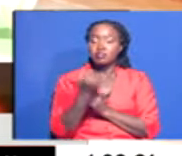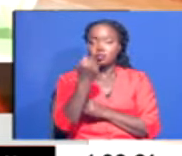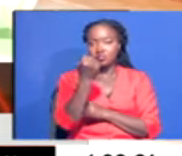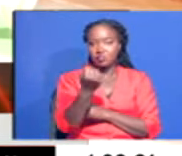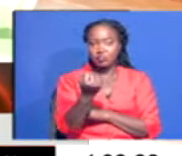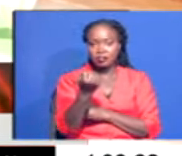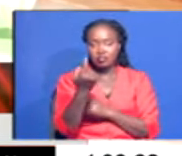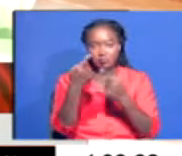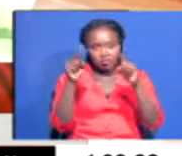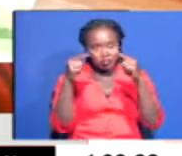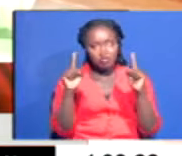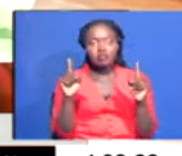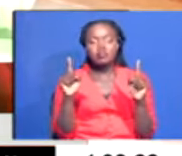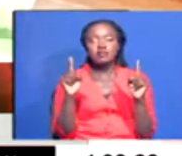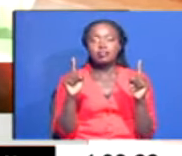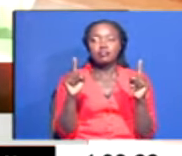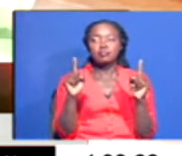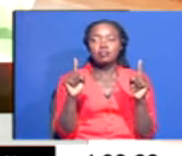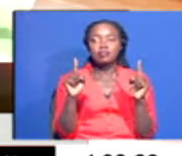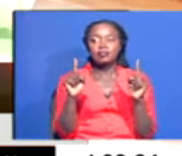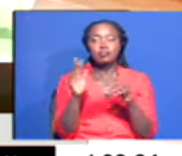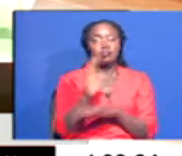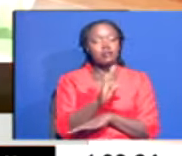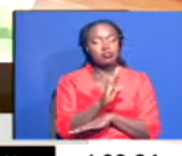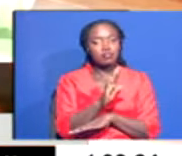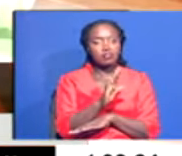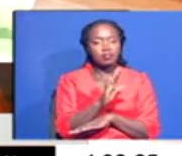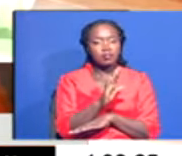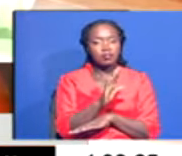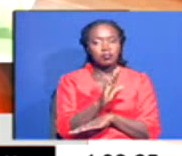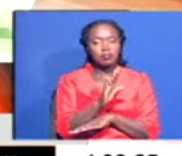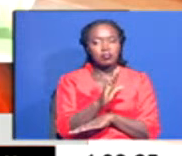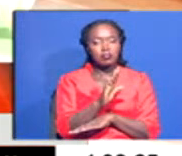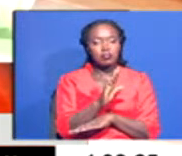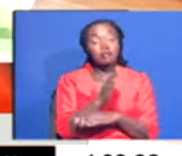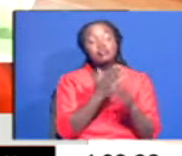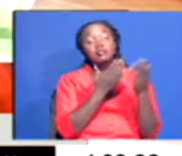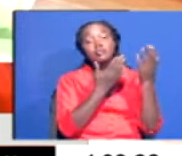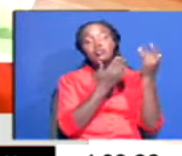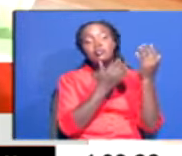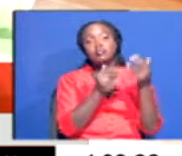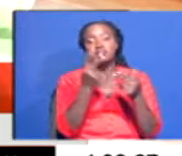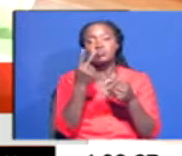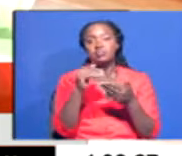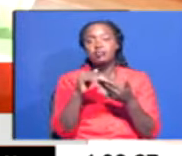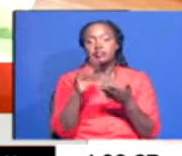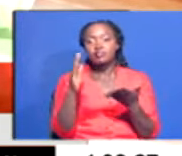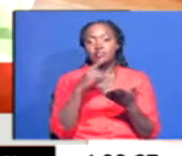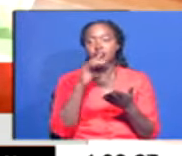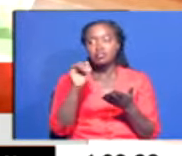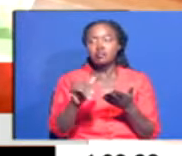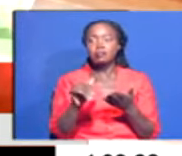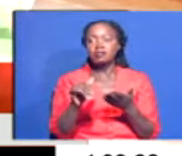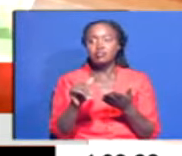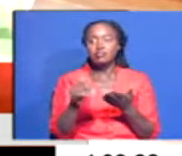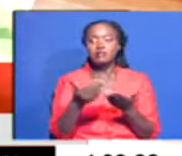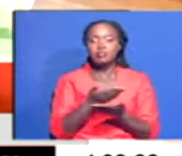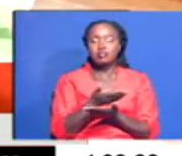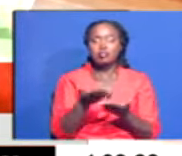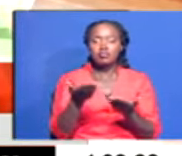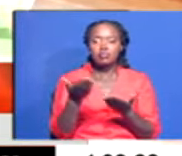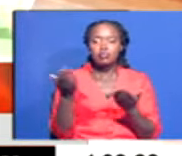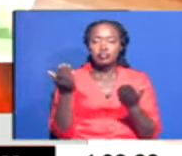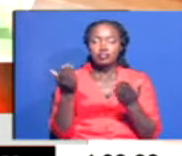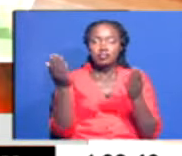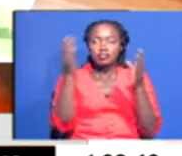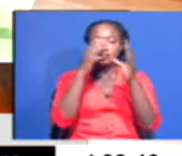so far been cleared. In the afternoon, we are expected to have 2 more candidates so that this exercise for